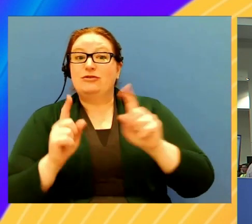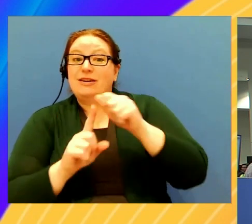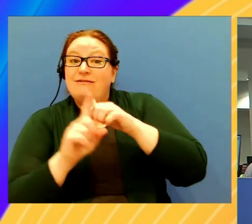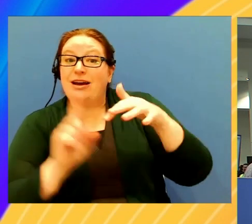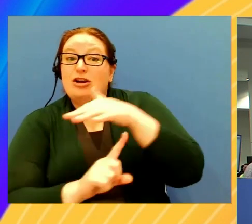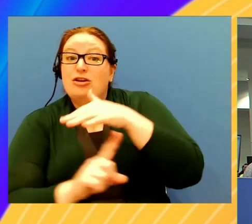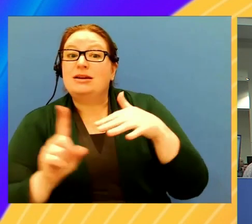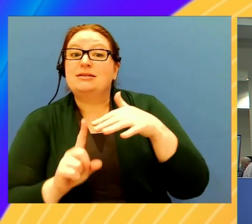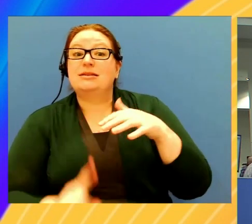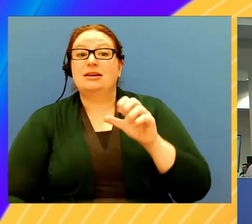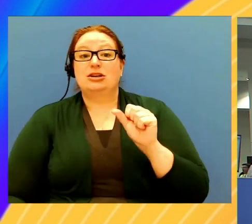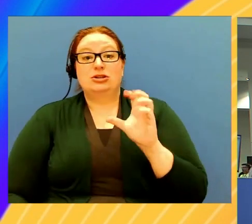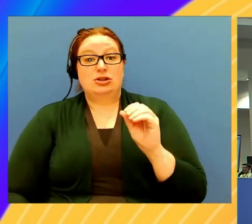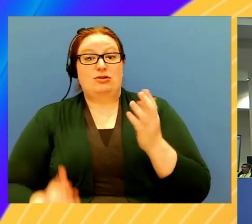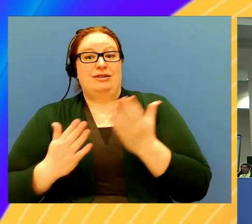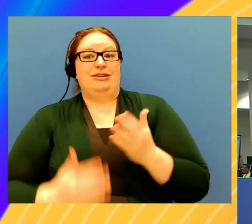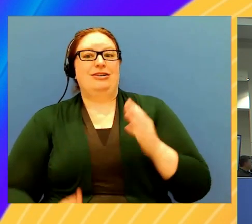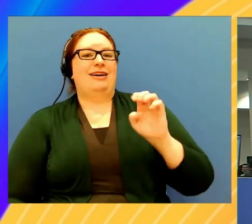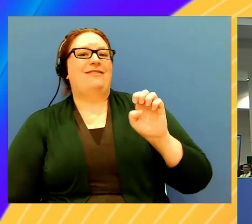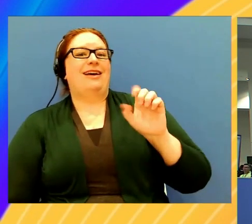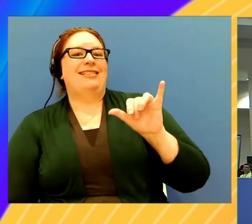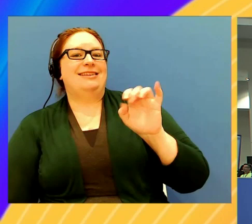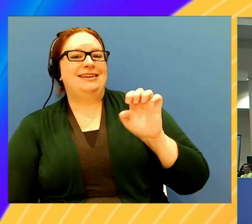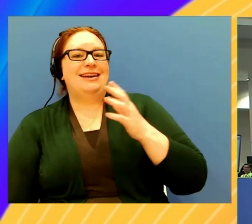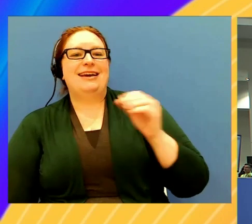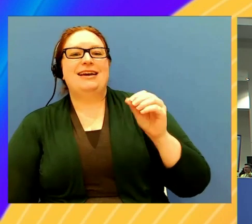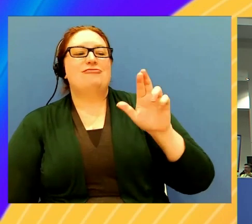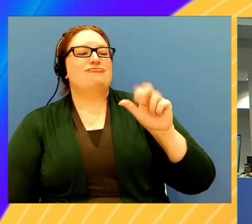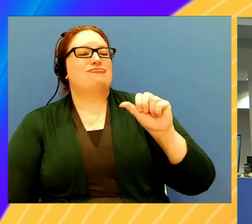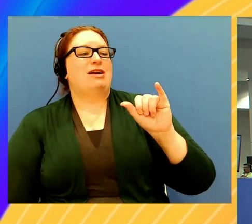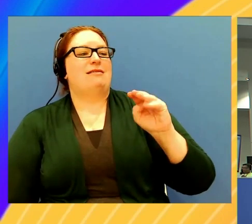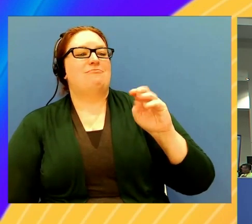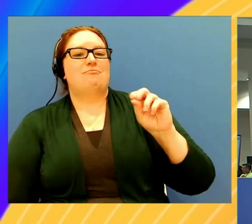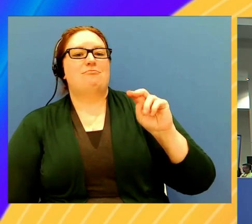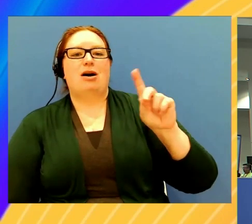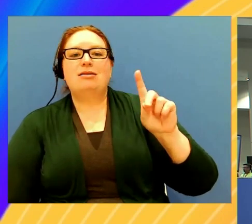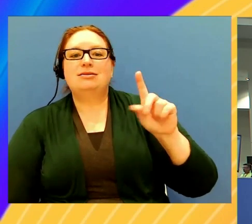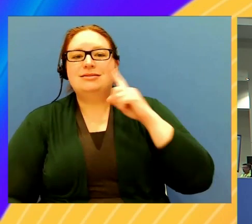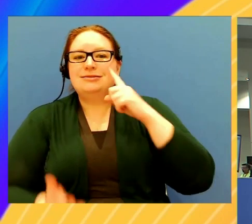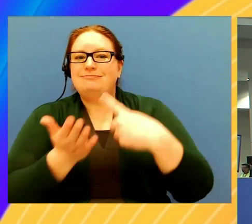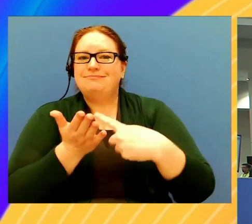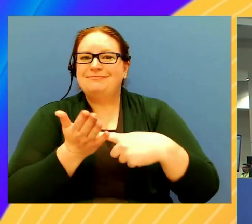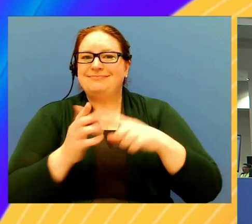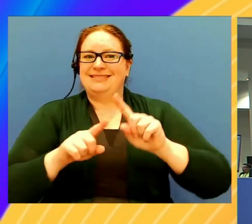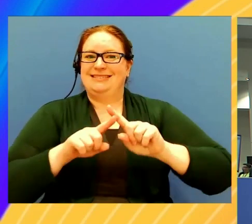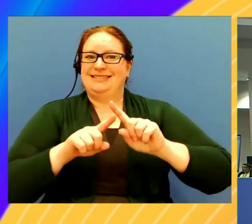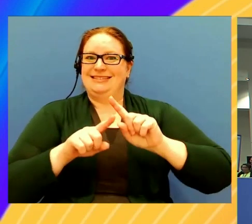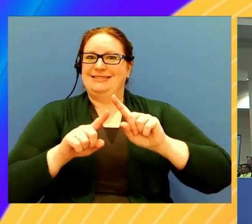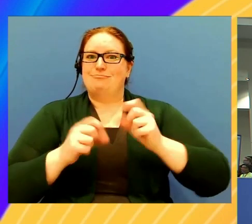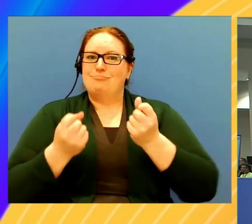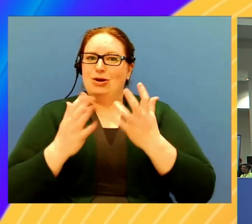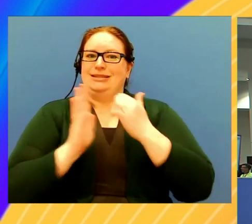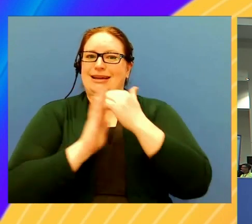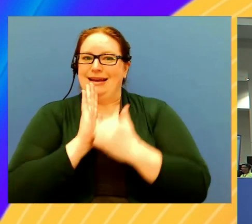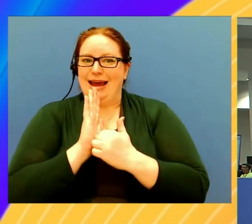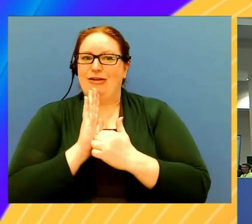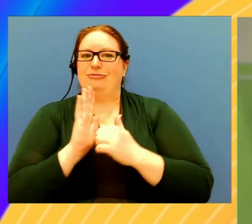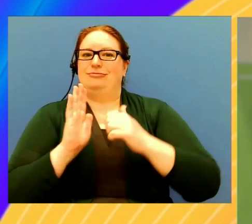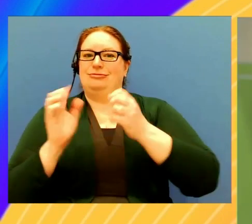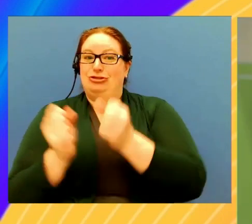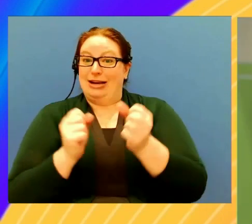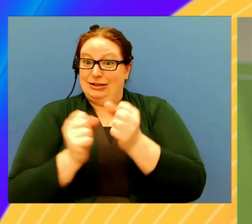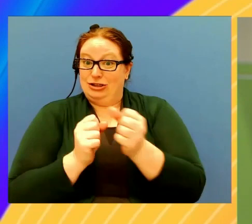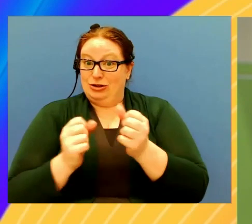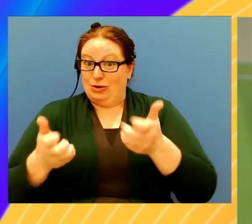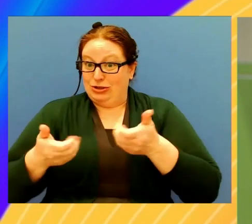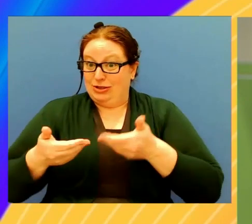so with us today, we have Ellie and Raymond to talk about our multi-account strategy. So you want to guys introduce yourself?